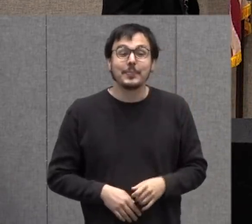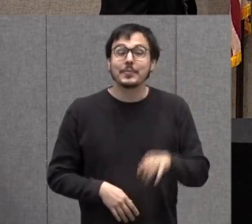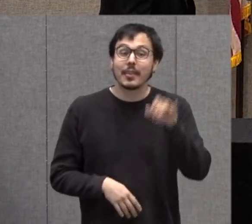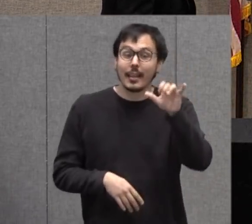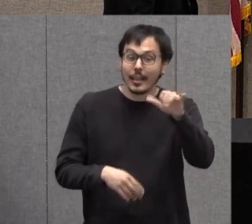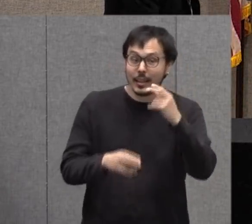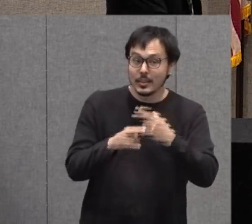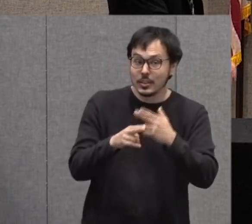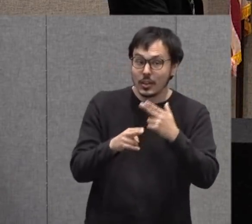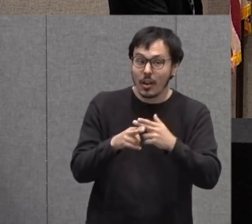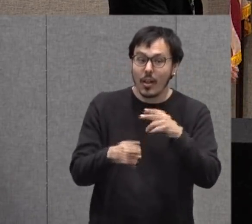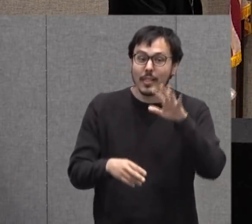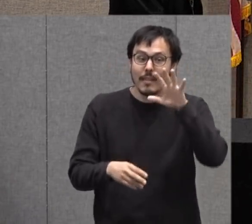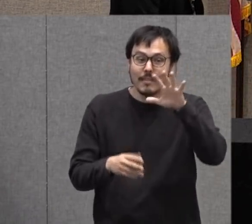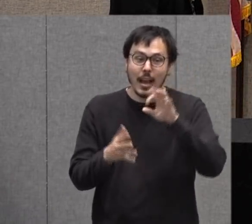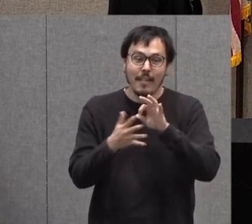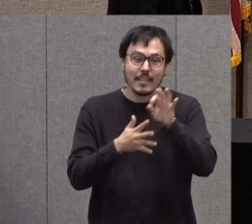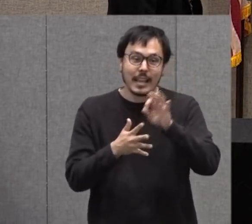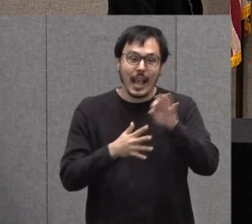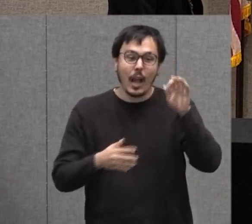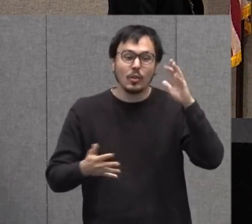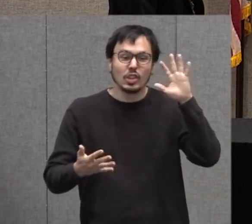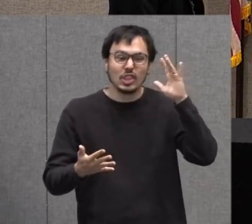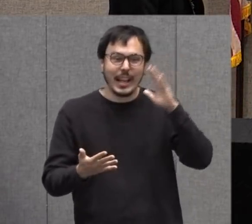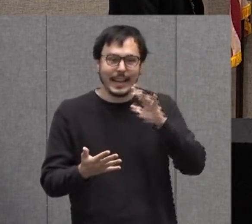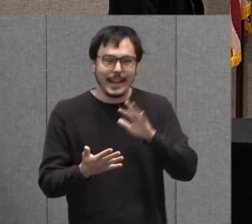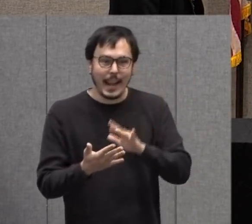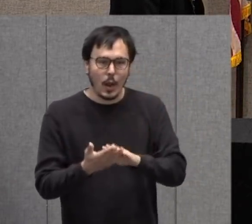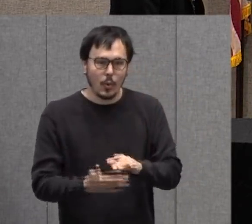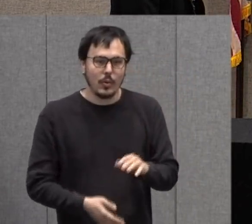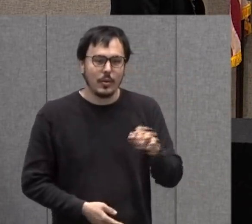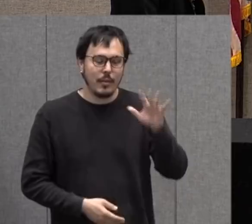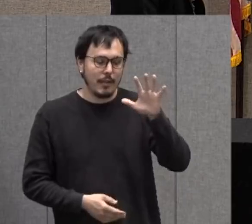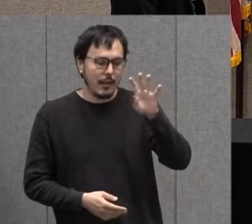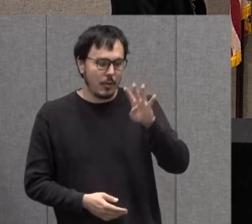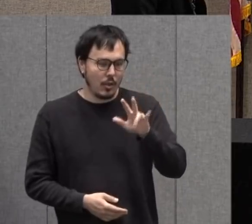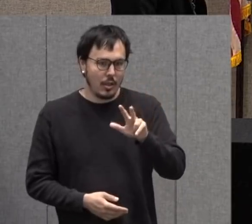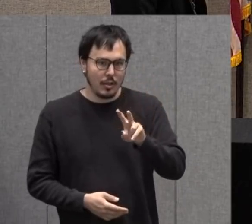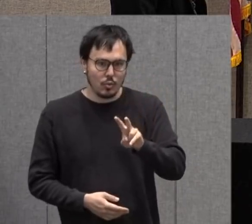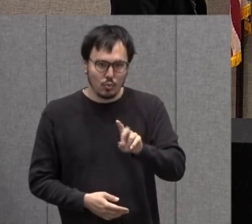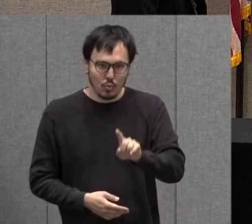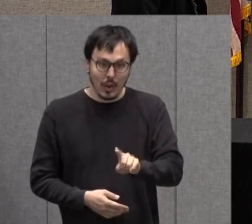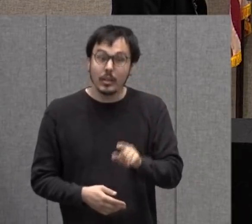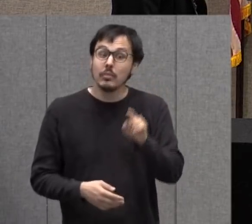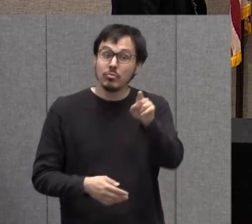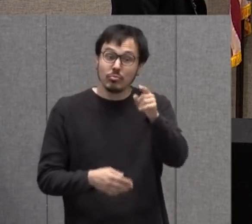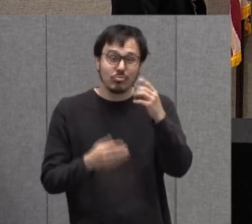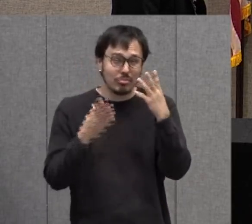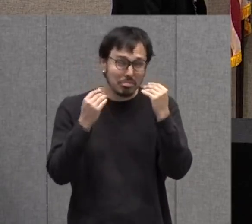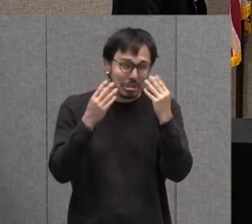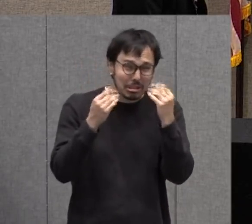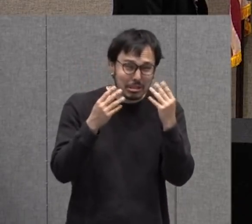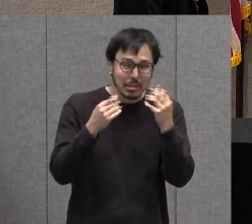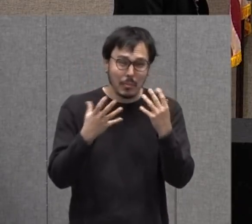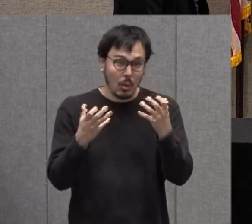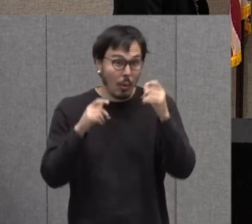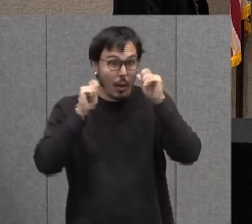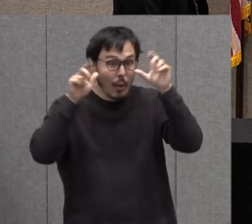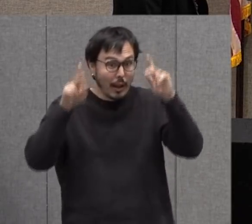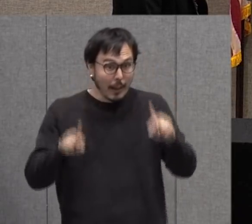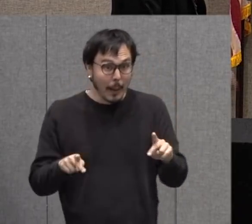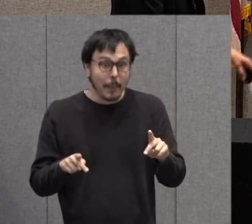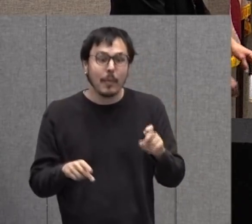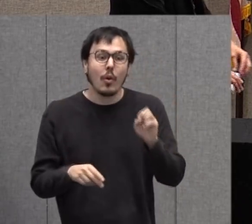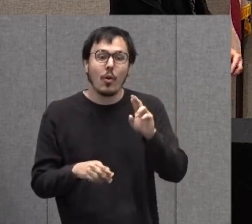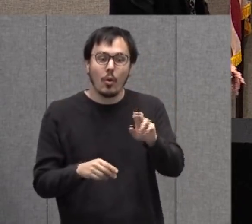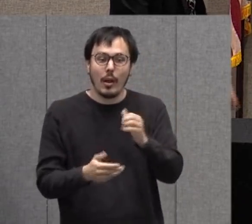5-count shakedown. You can do it whenever you're feeling sleepy or you're ready for your brain to get ready for learning.